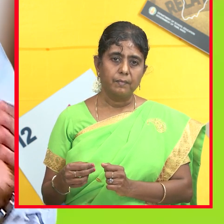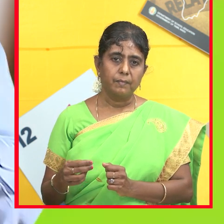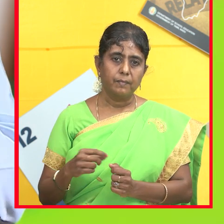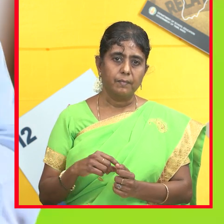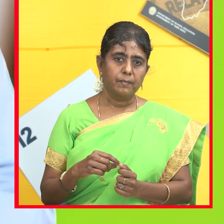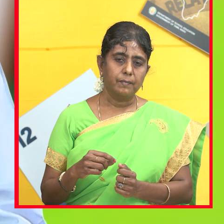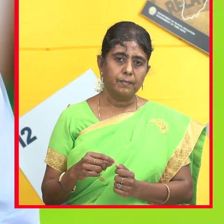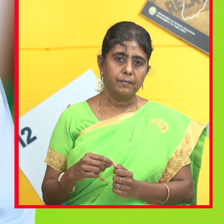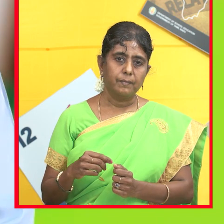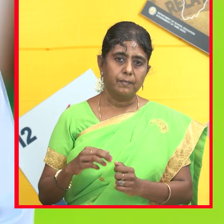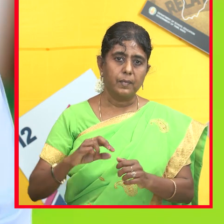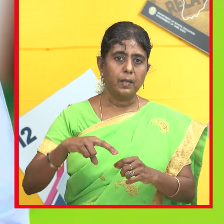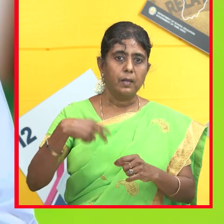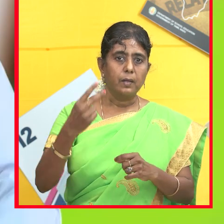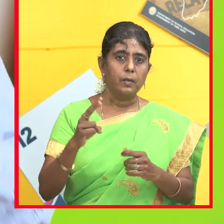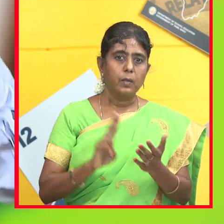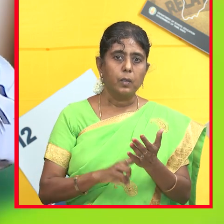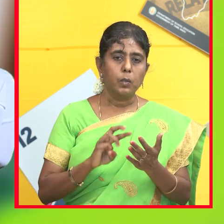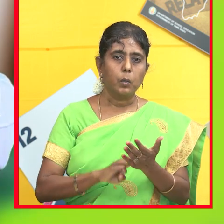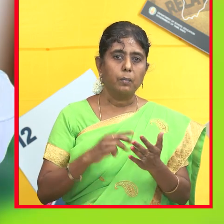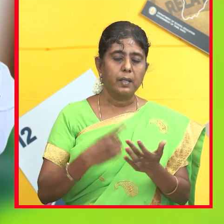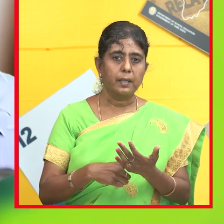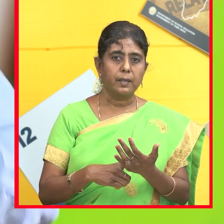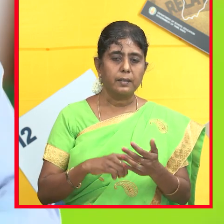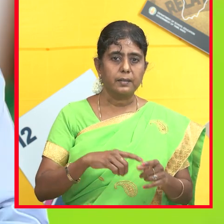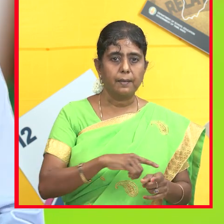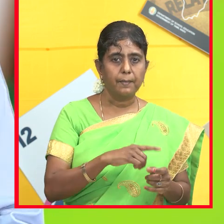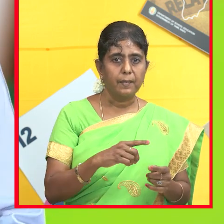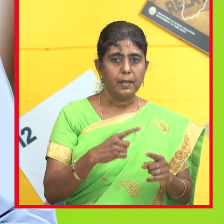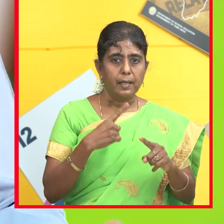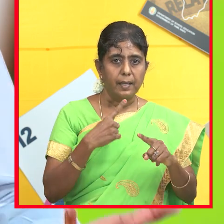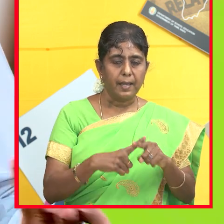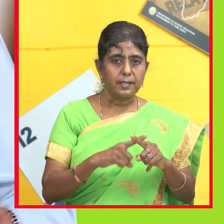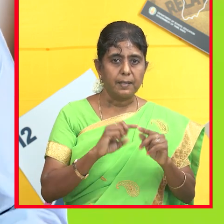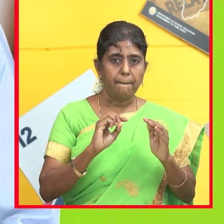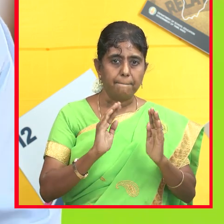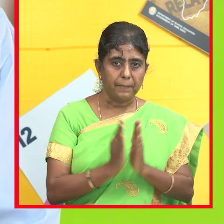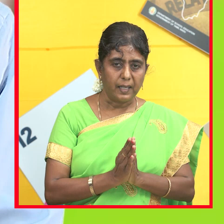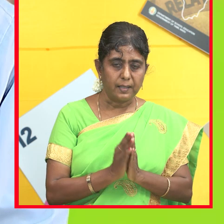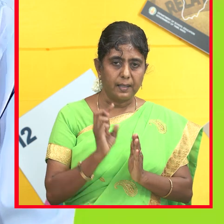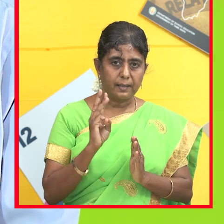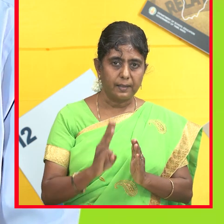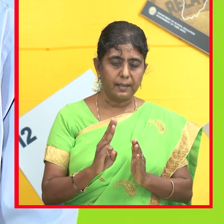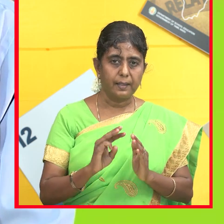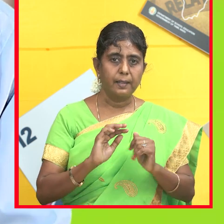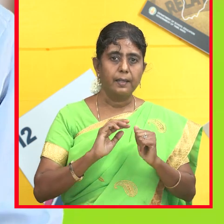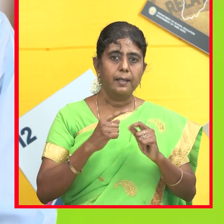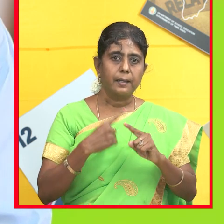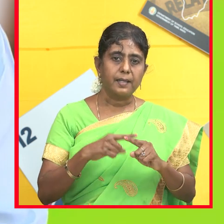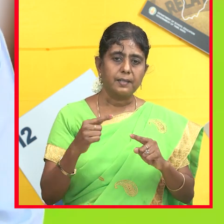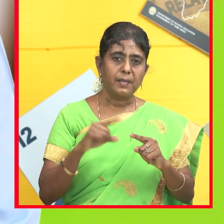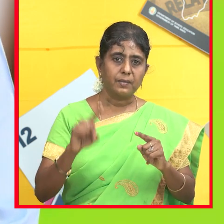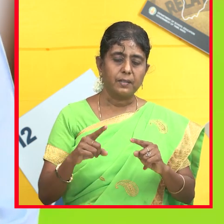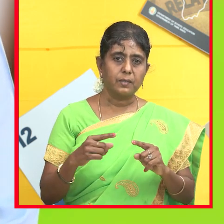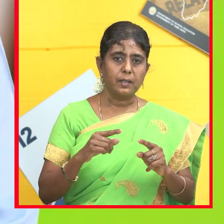ordinary multiplication that you used to do. But the first one is x plus 2 to x minus 2. So you have to use the identity a plus b into a minus